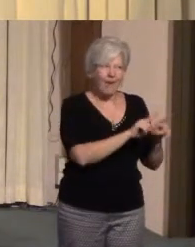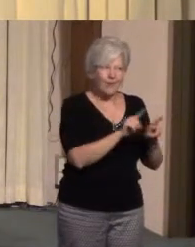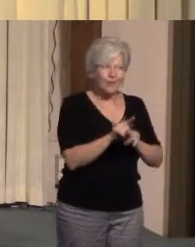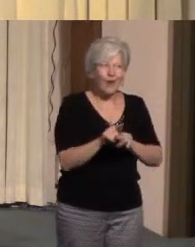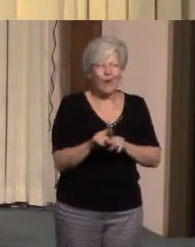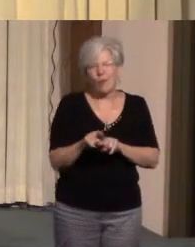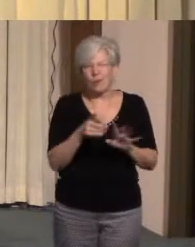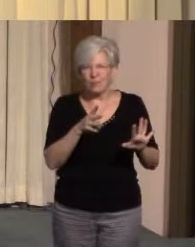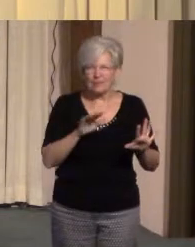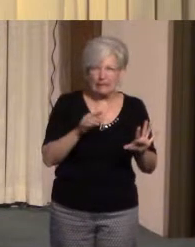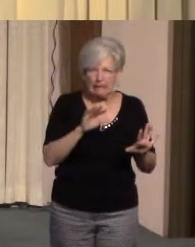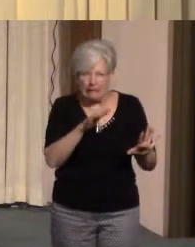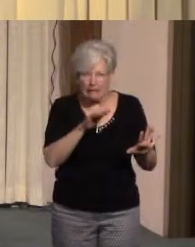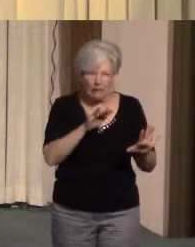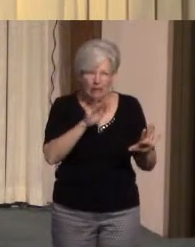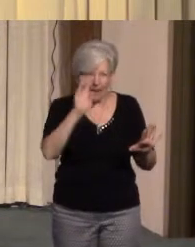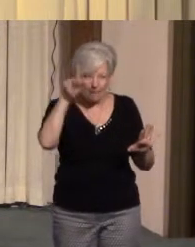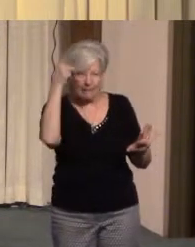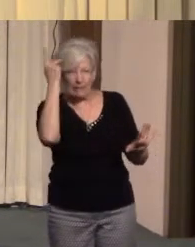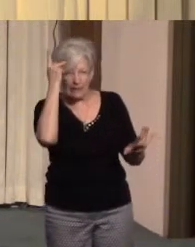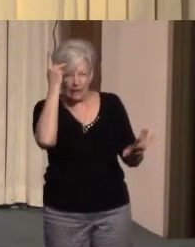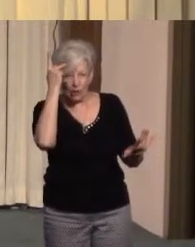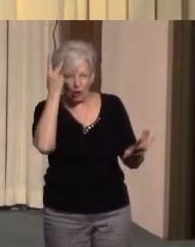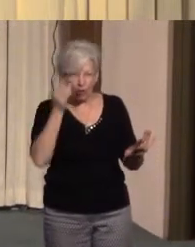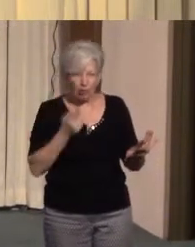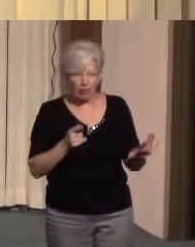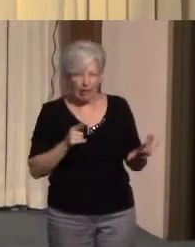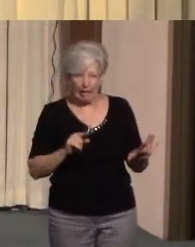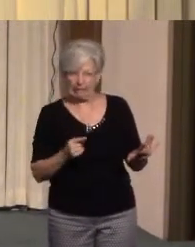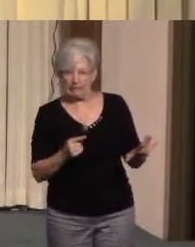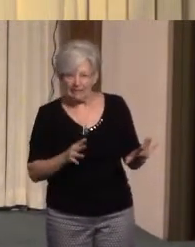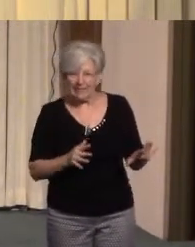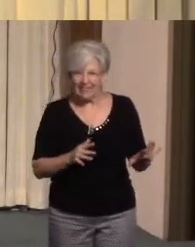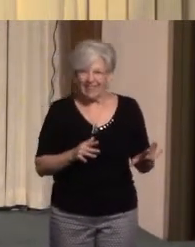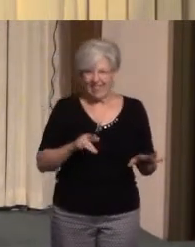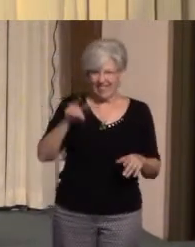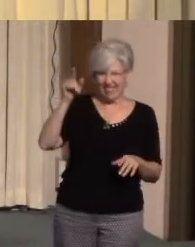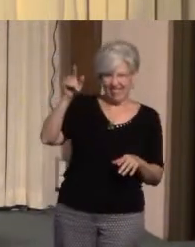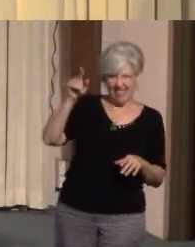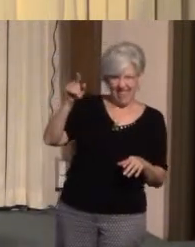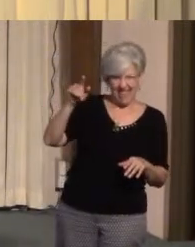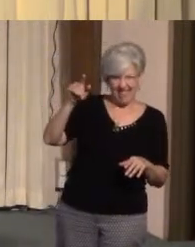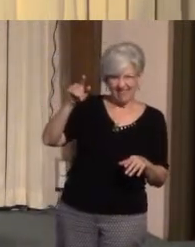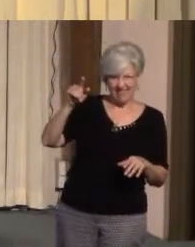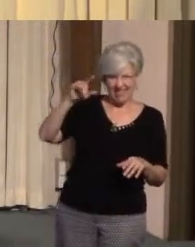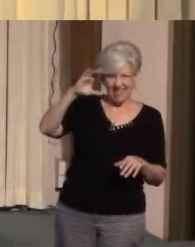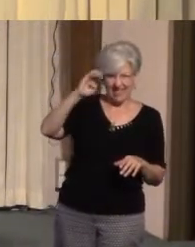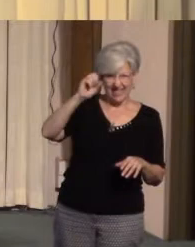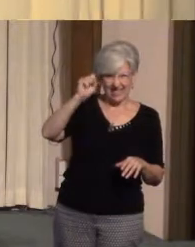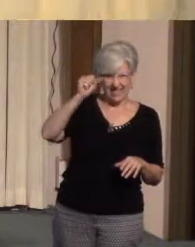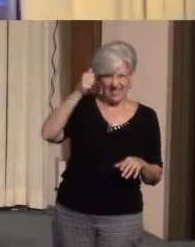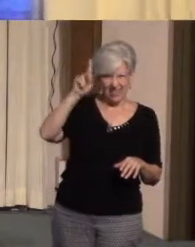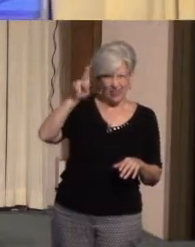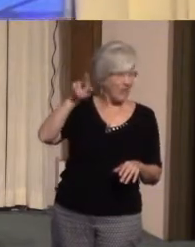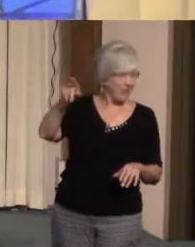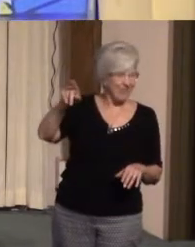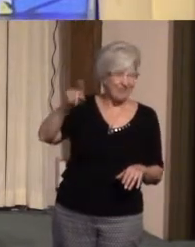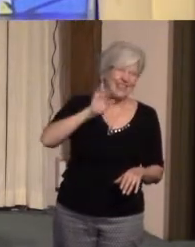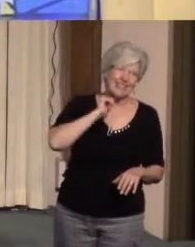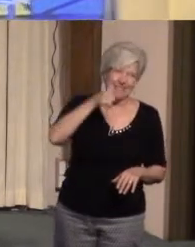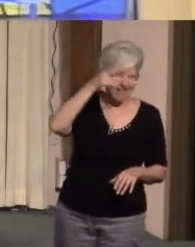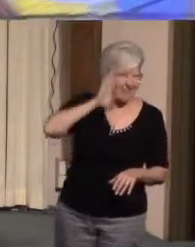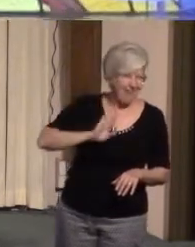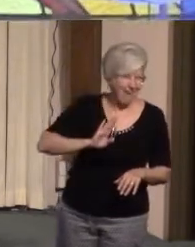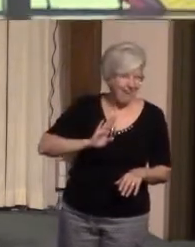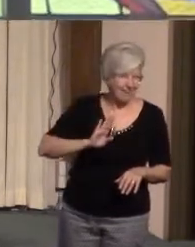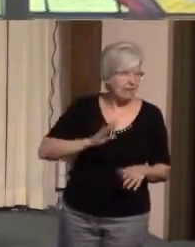kind of making a little political dig there, right? That guy, the Caesar that sits on the big throne over there, yeah, that's not God, even